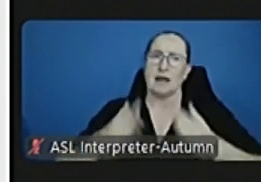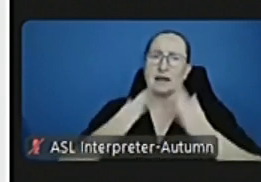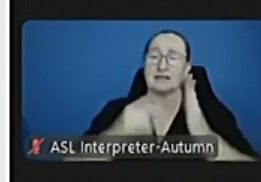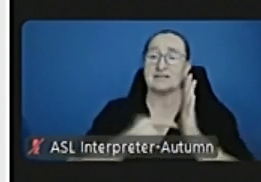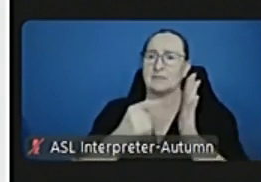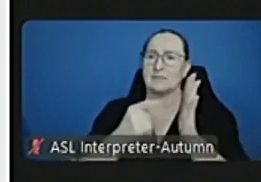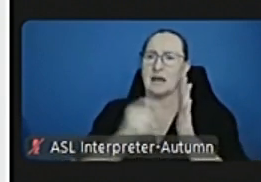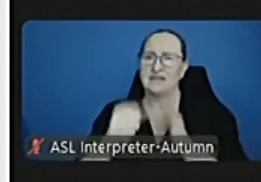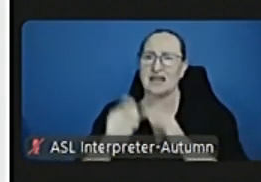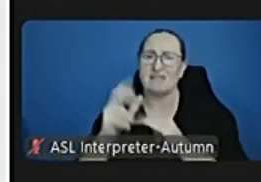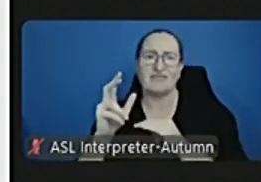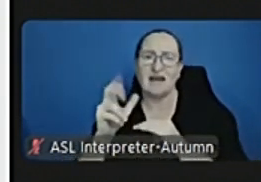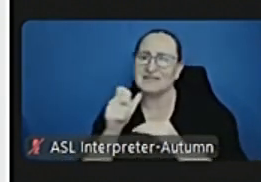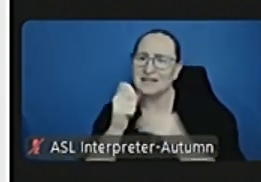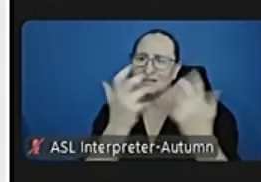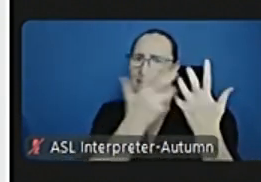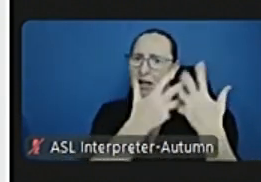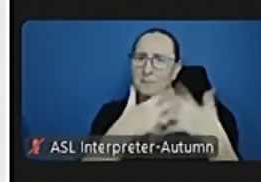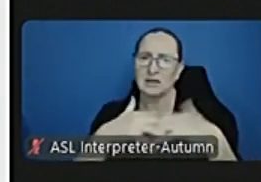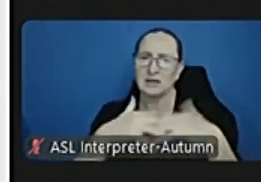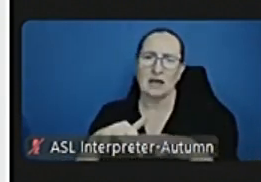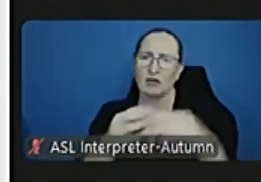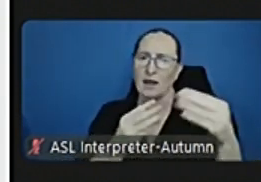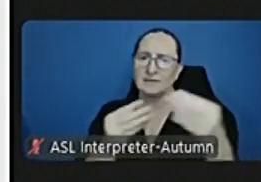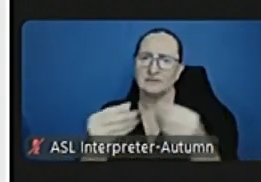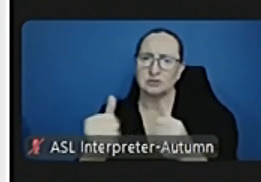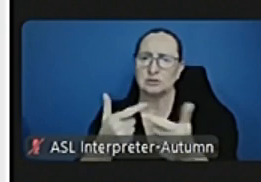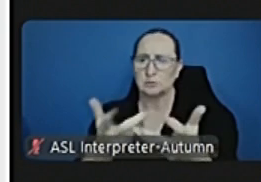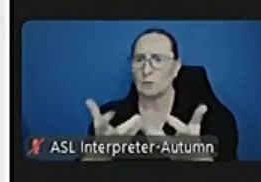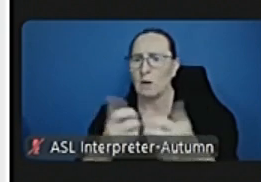doesn't come together as efficiently as we'd want.